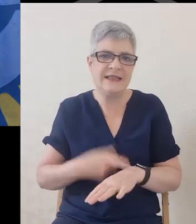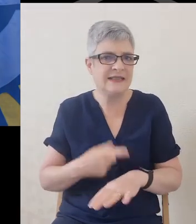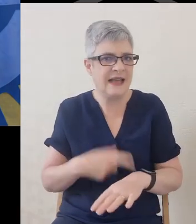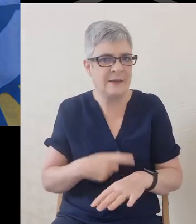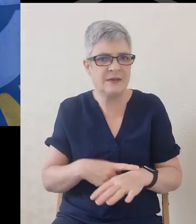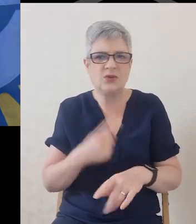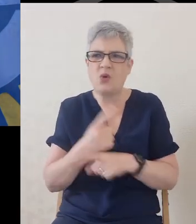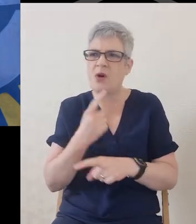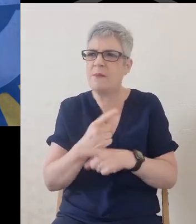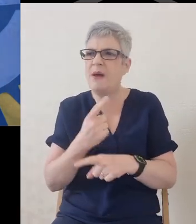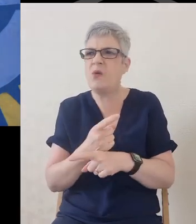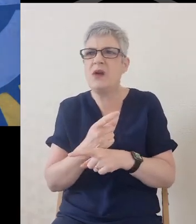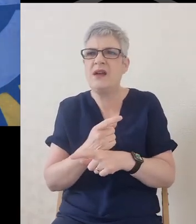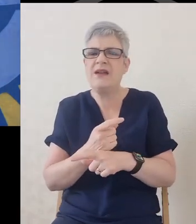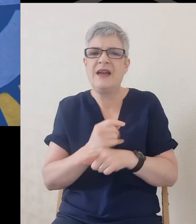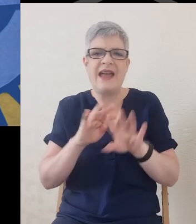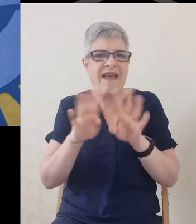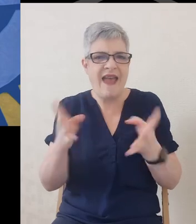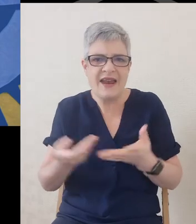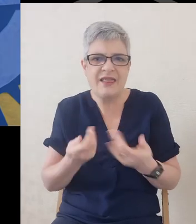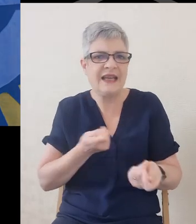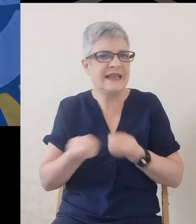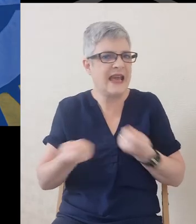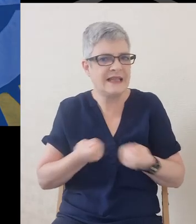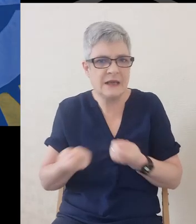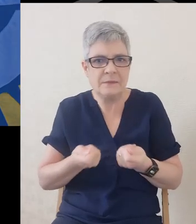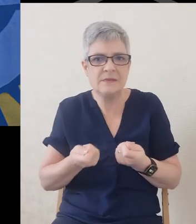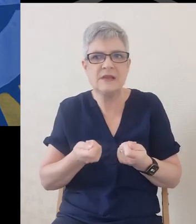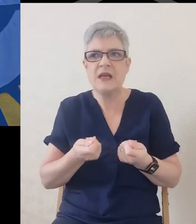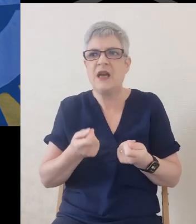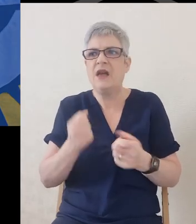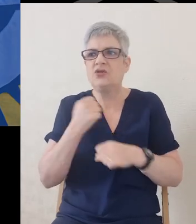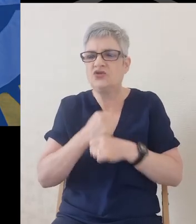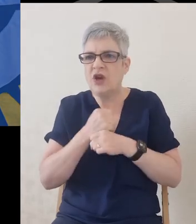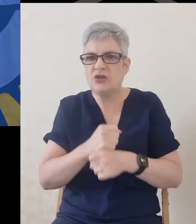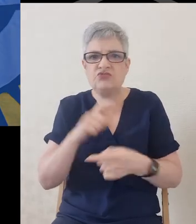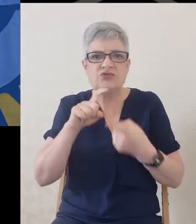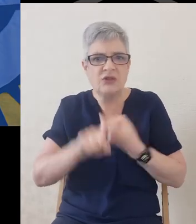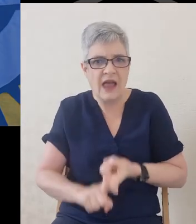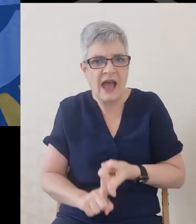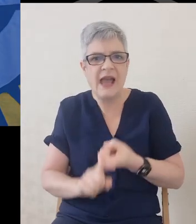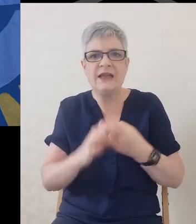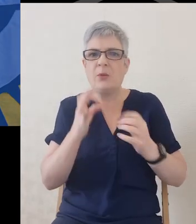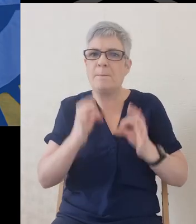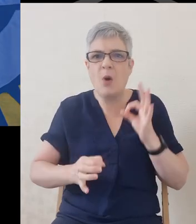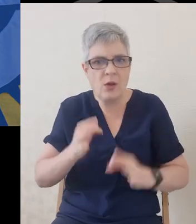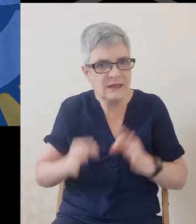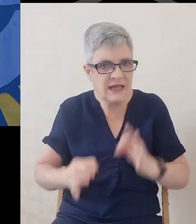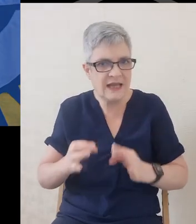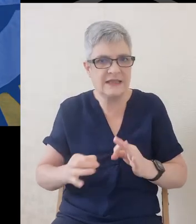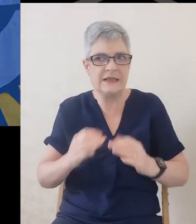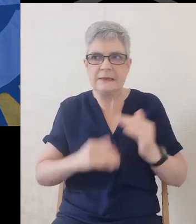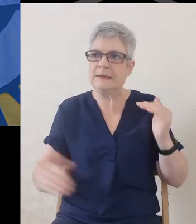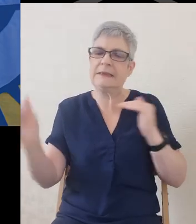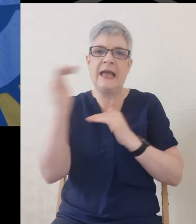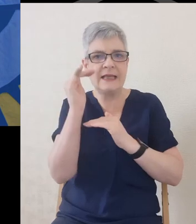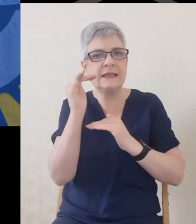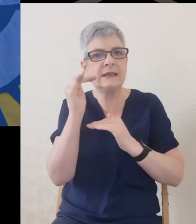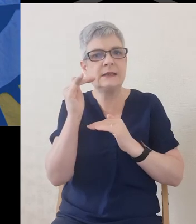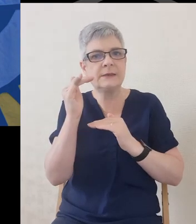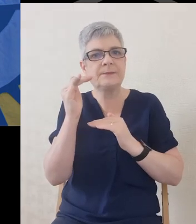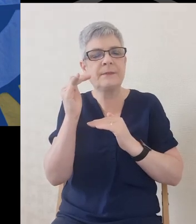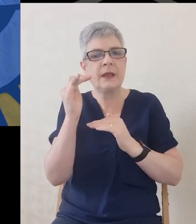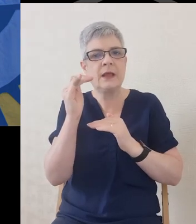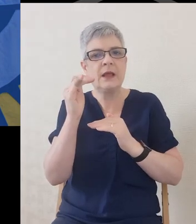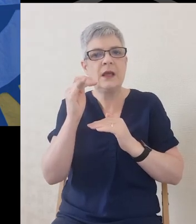about earthly kingdoms, and too much the church has relied on political power and status. Too often, just as they thought the